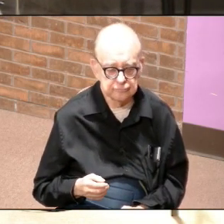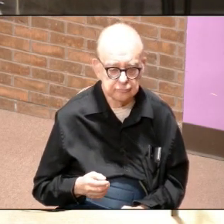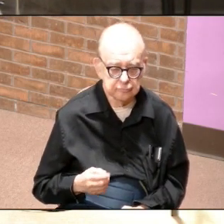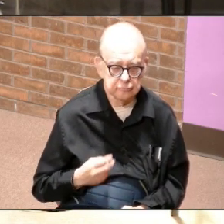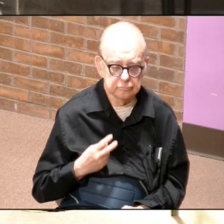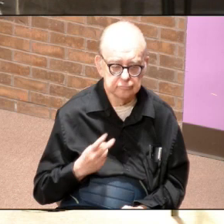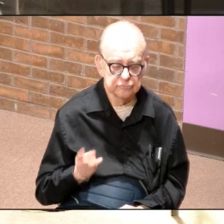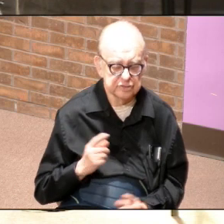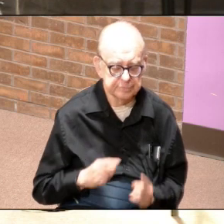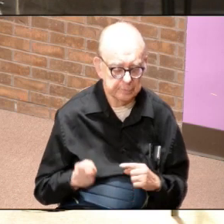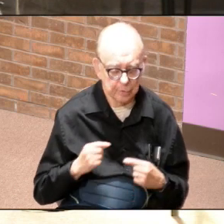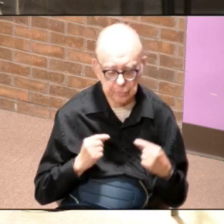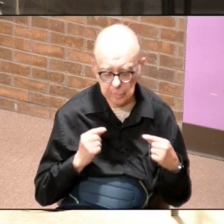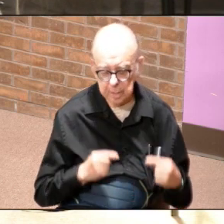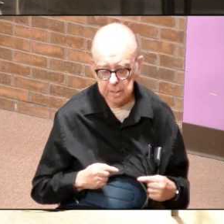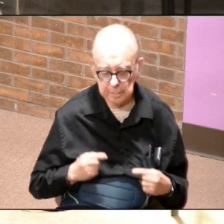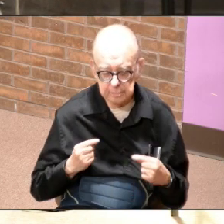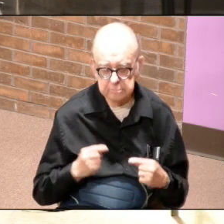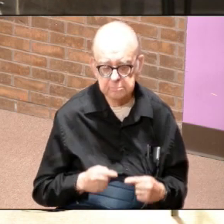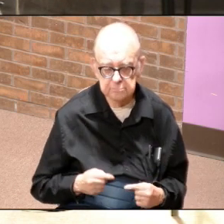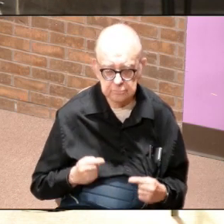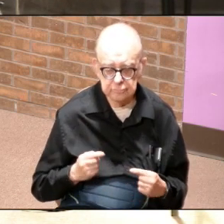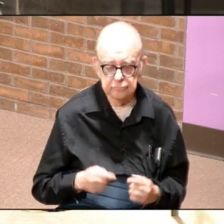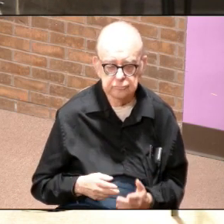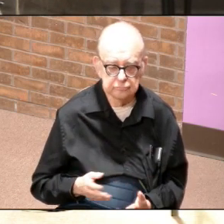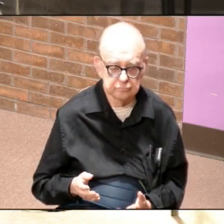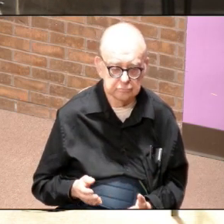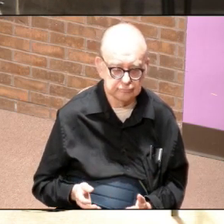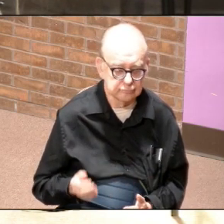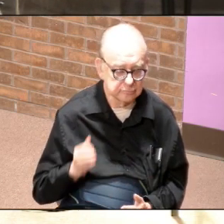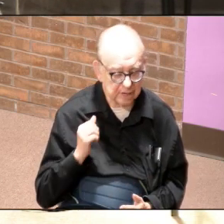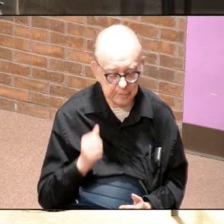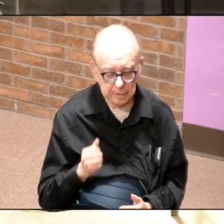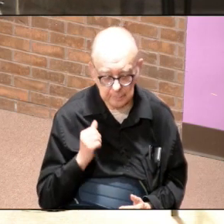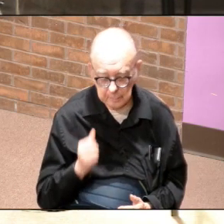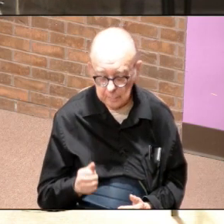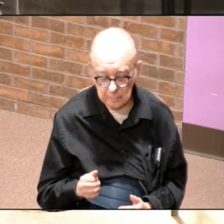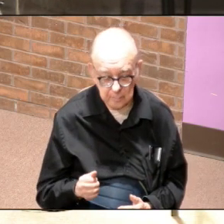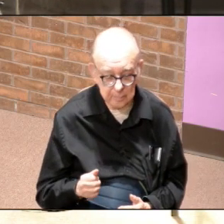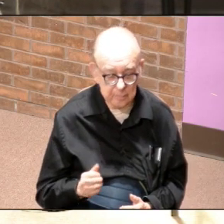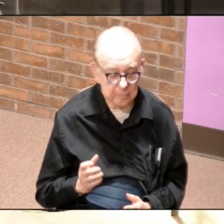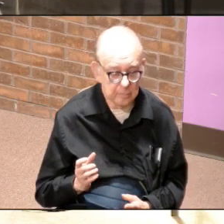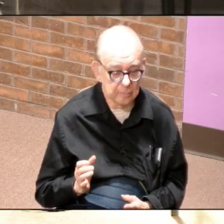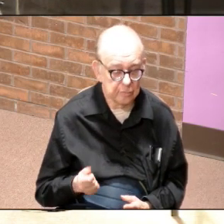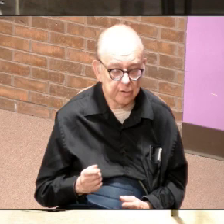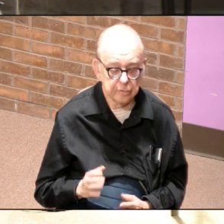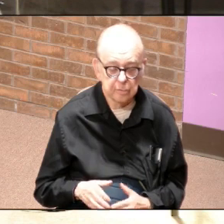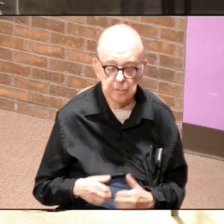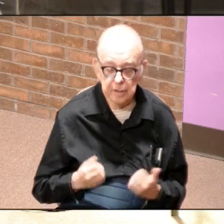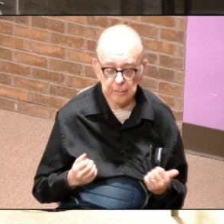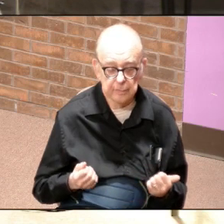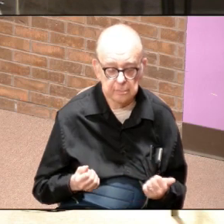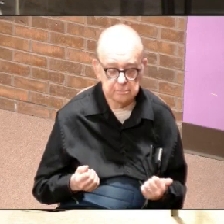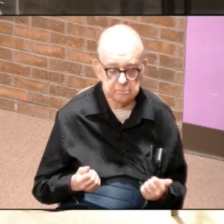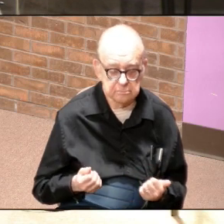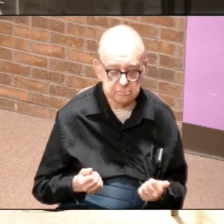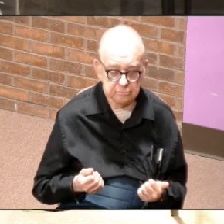I see people struggling day to day just to live.